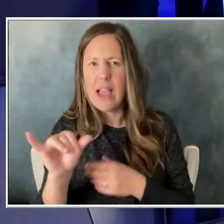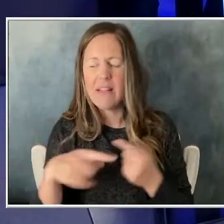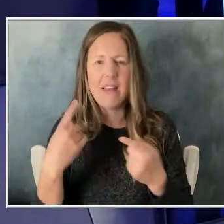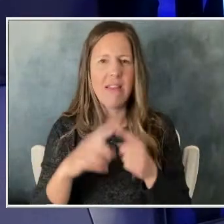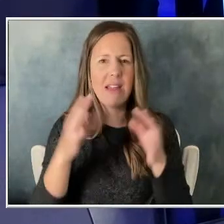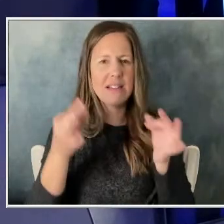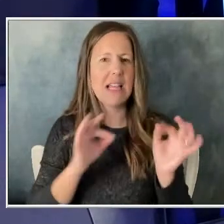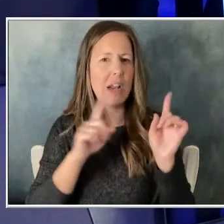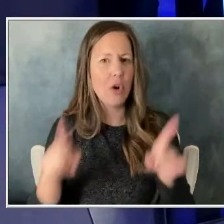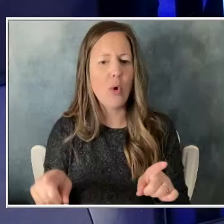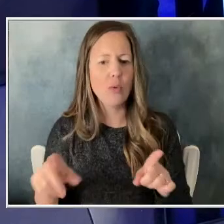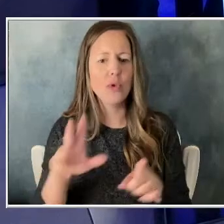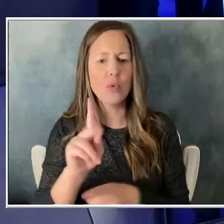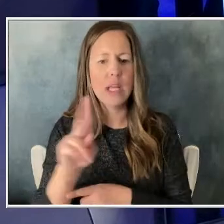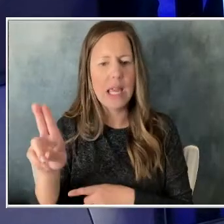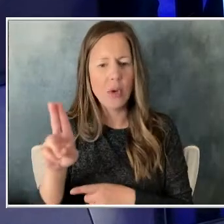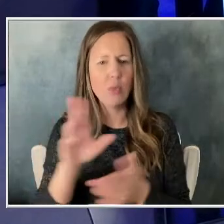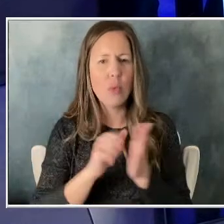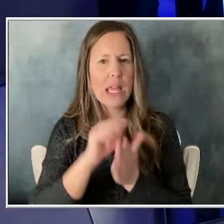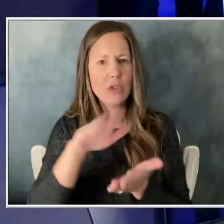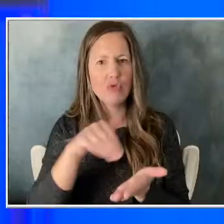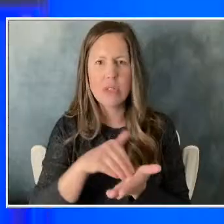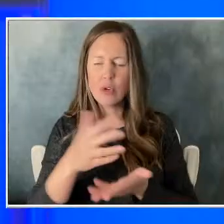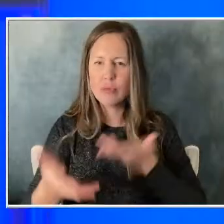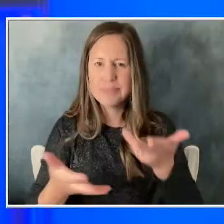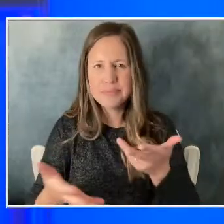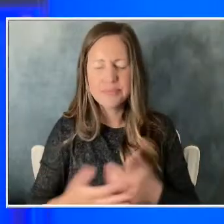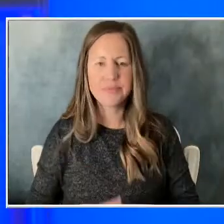Center? Well,